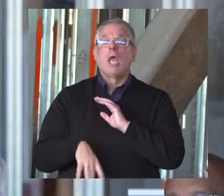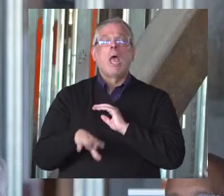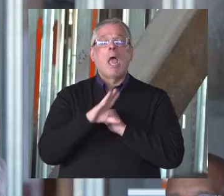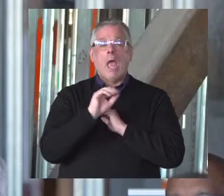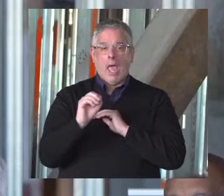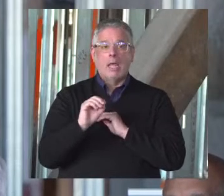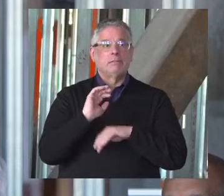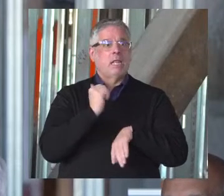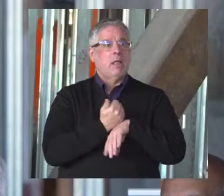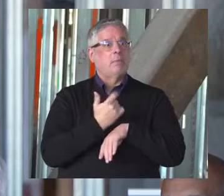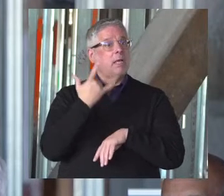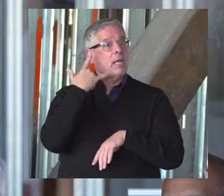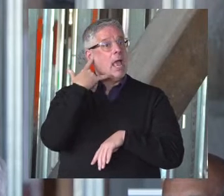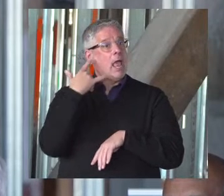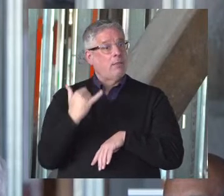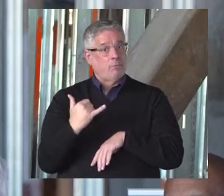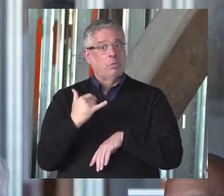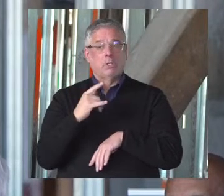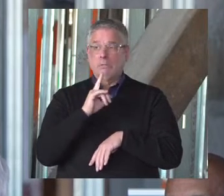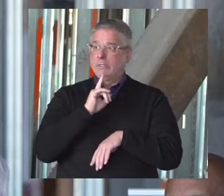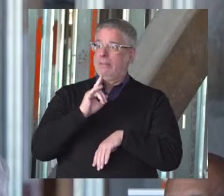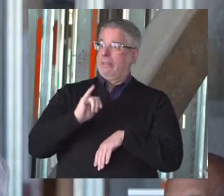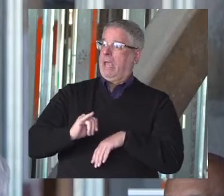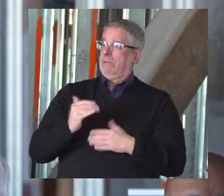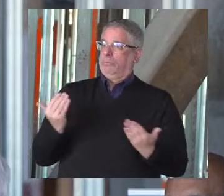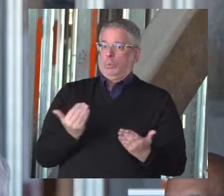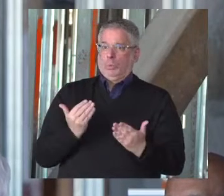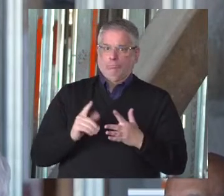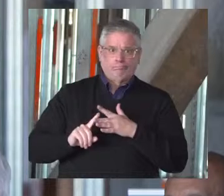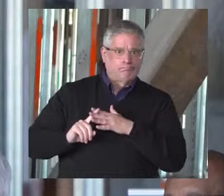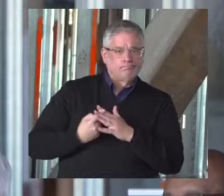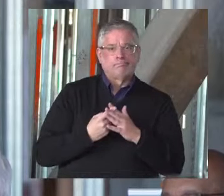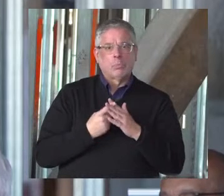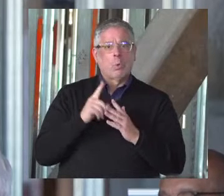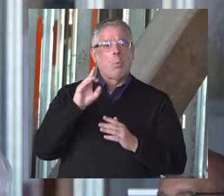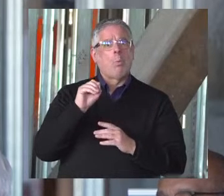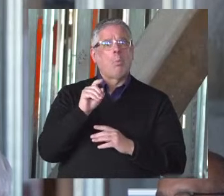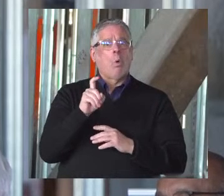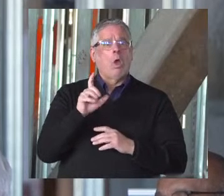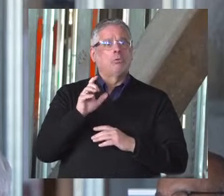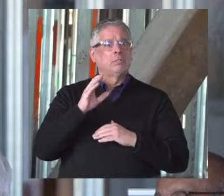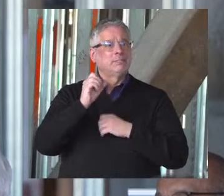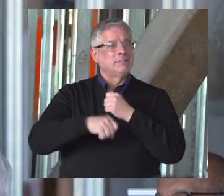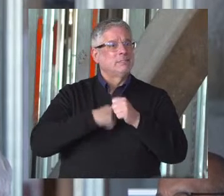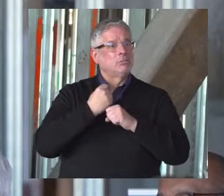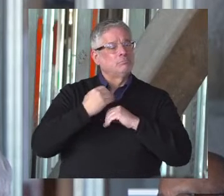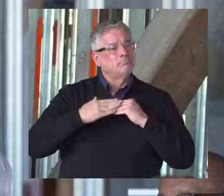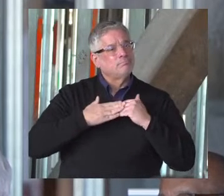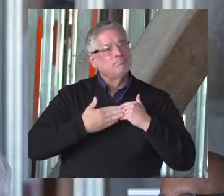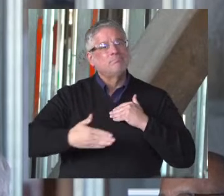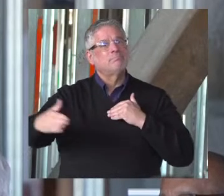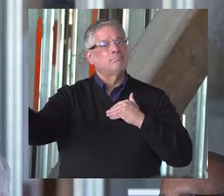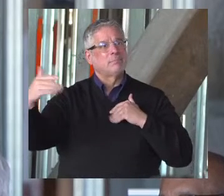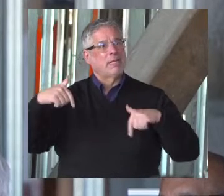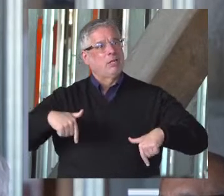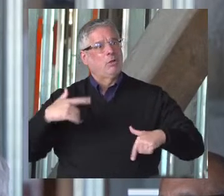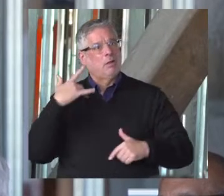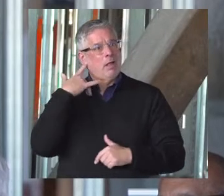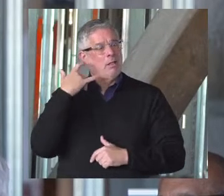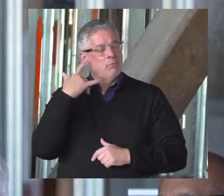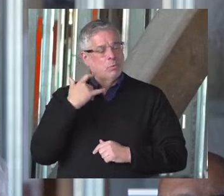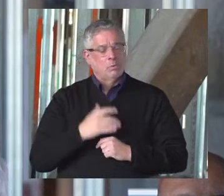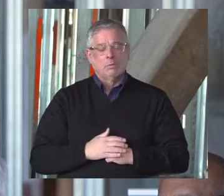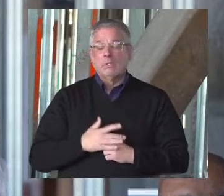California companies at the forefront of this endeavor that's going to shape the next 100 years. The unique environment will also provide an